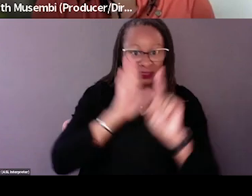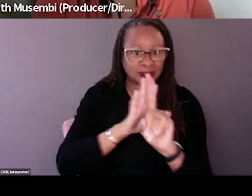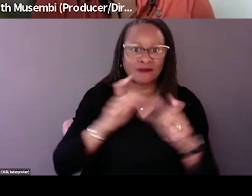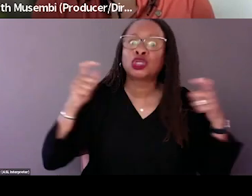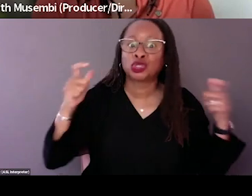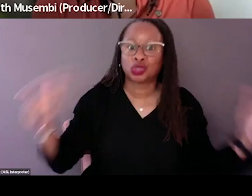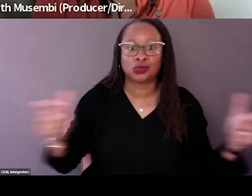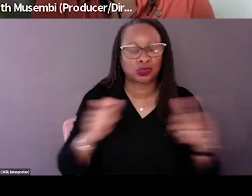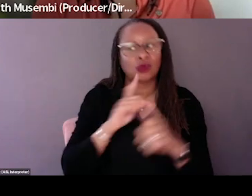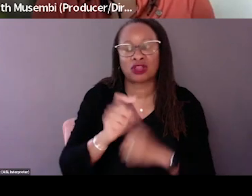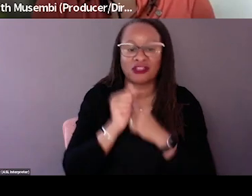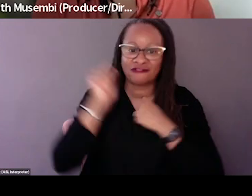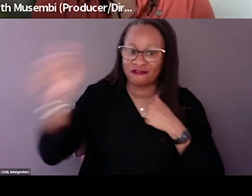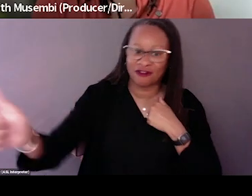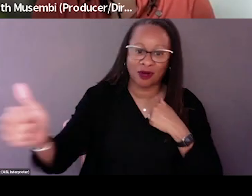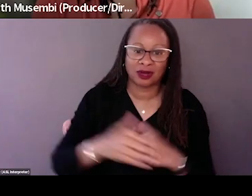20 time zooms, you know,